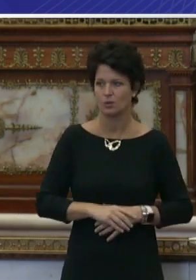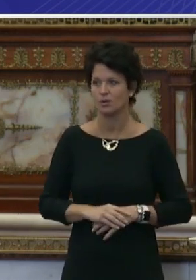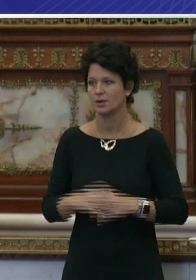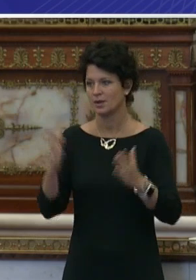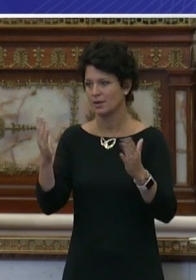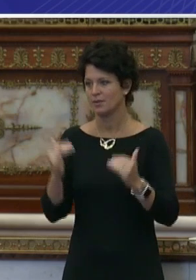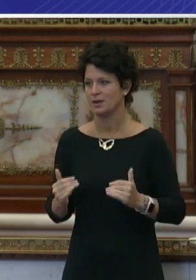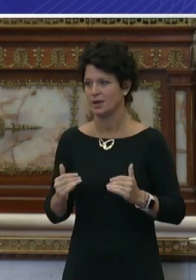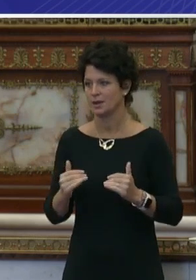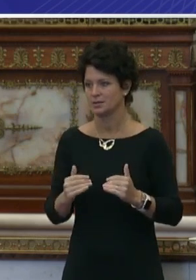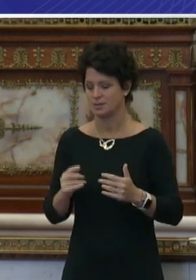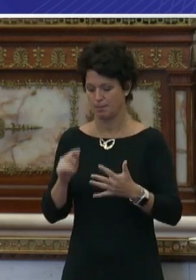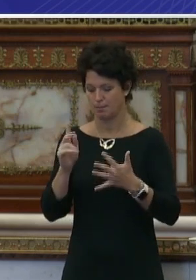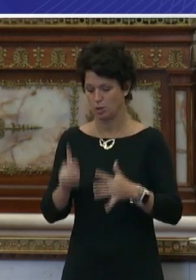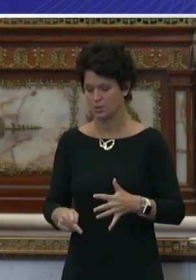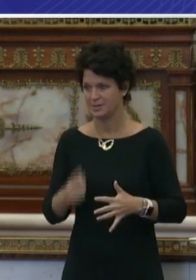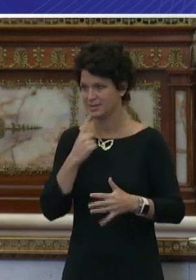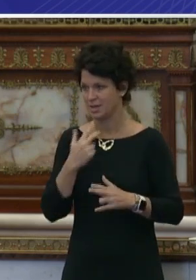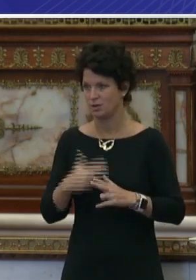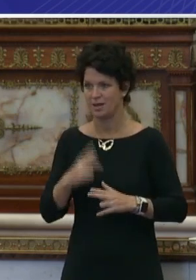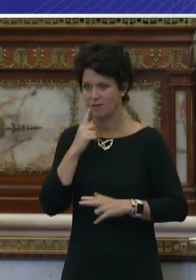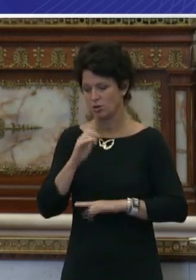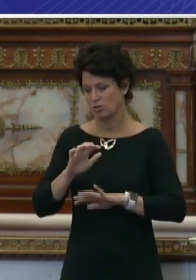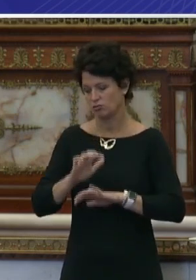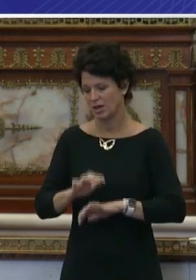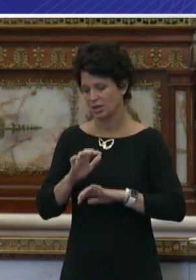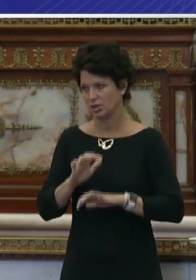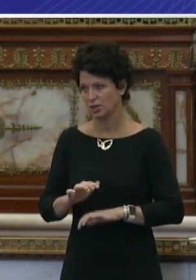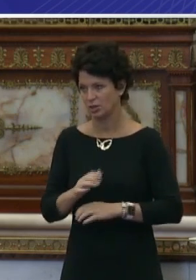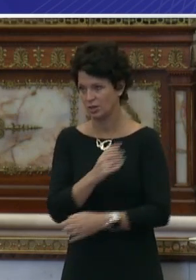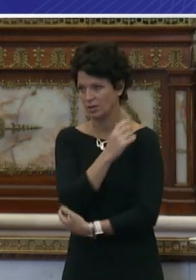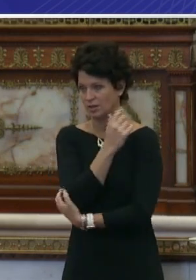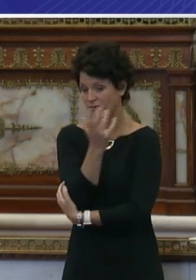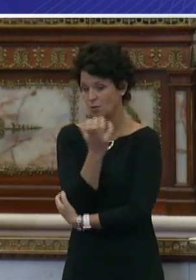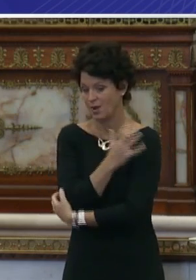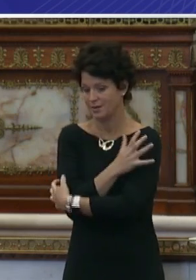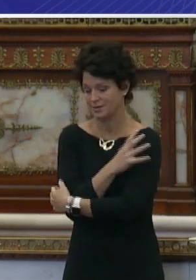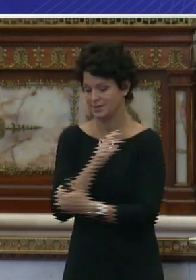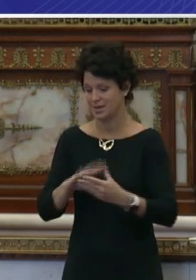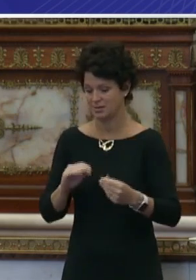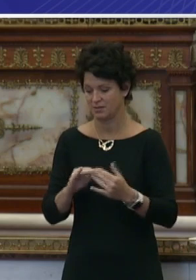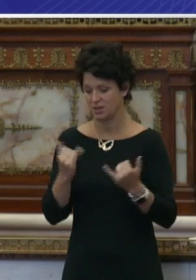have the next panelist state your name for the record and begin your testimony.